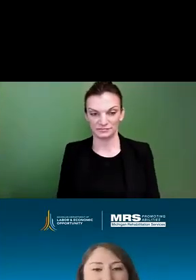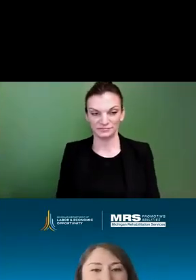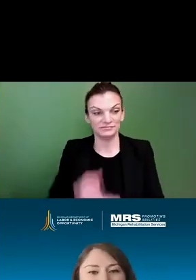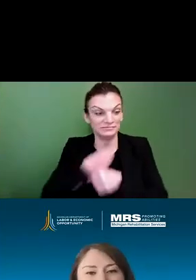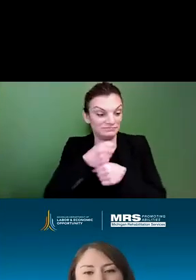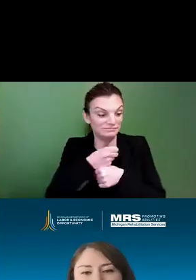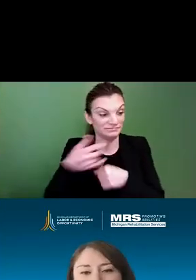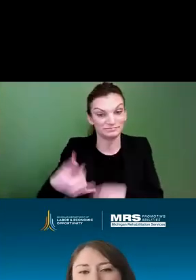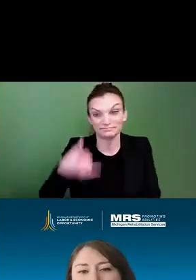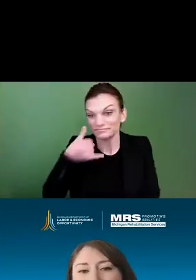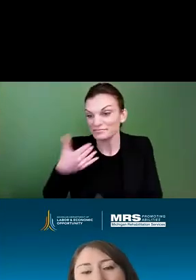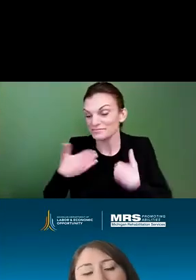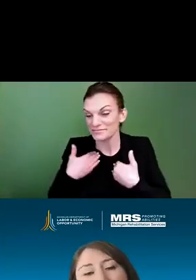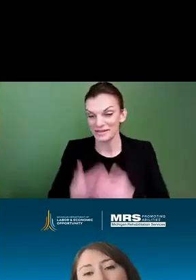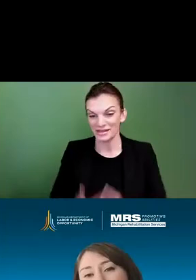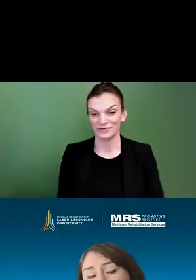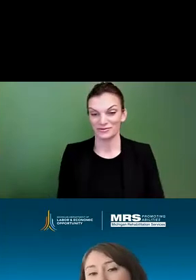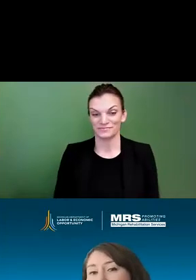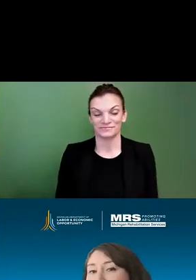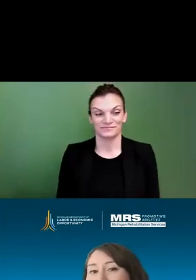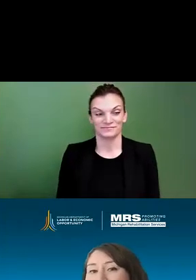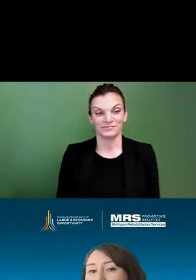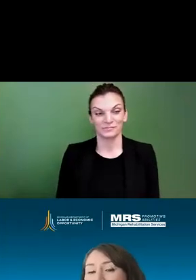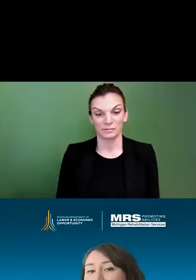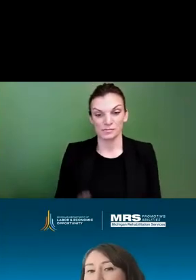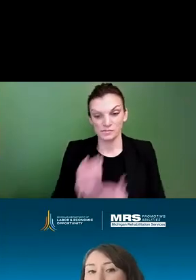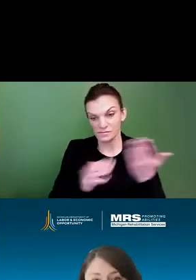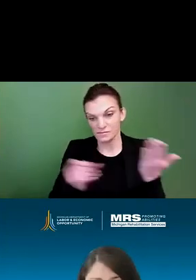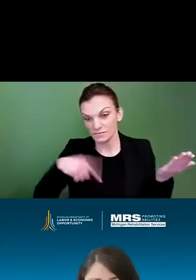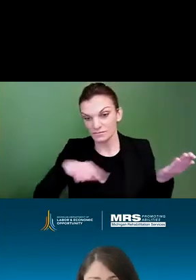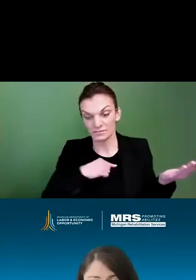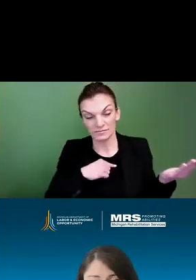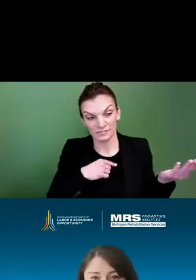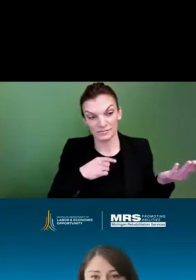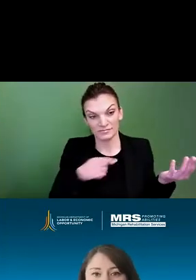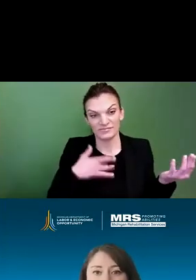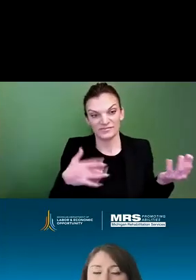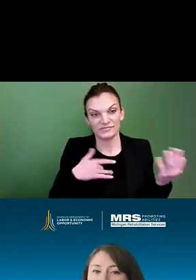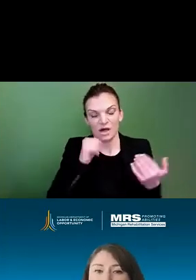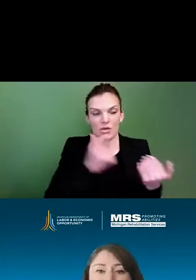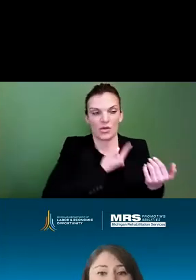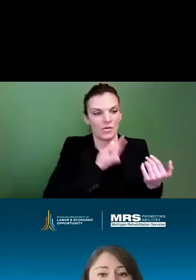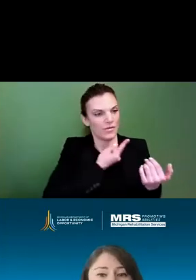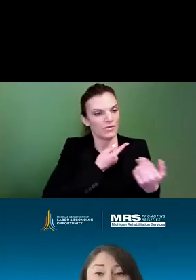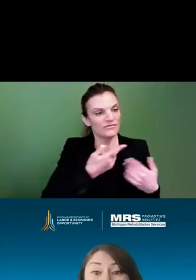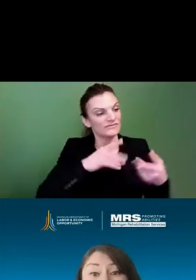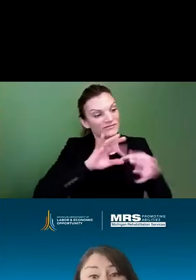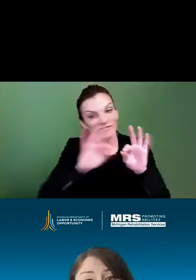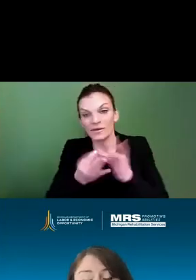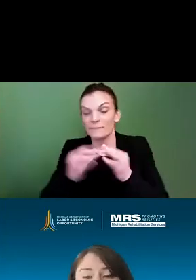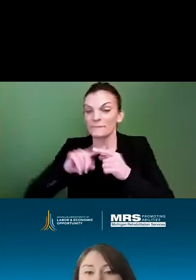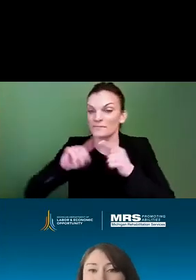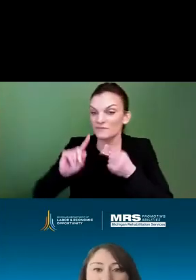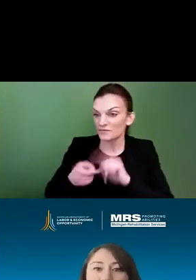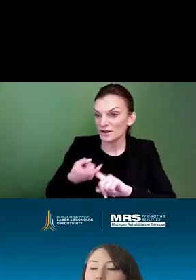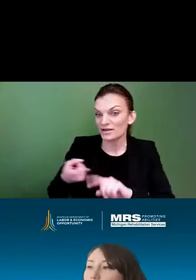us happier. And often some of us are not alone as often. We have family or friends or